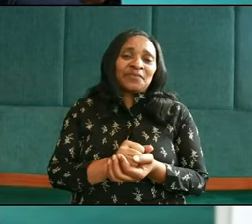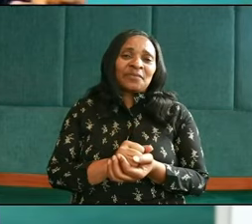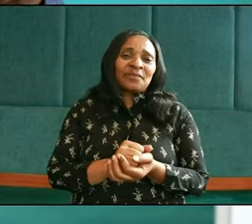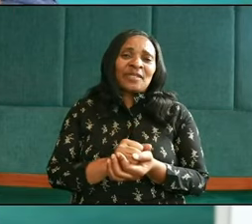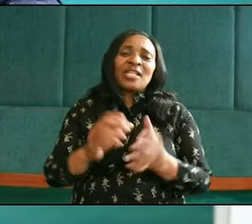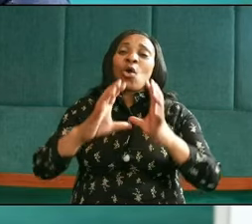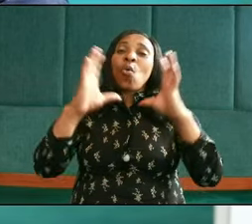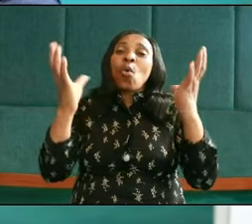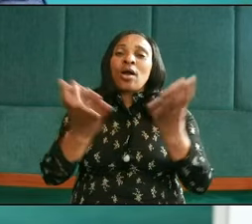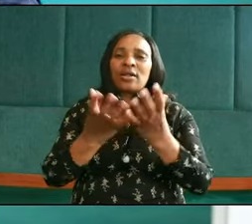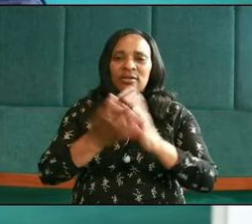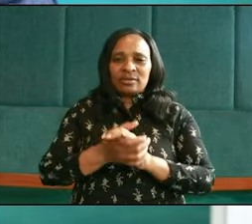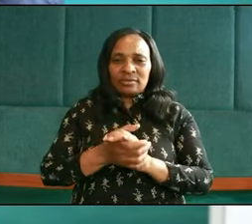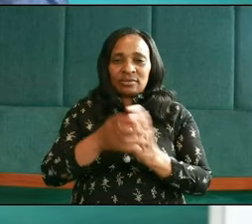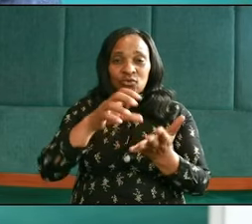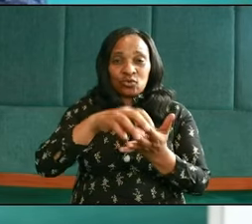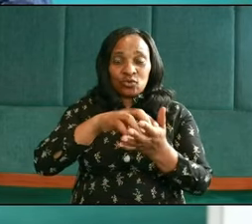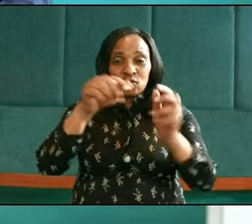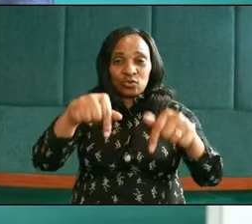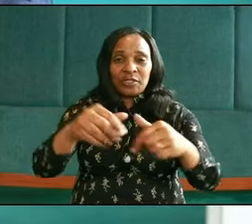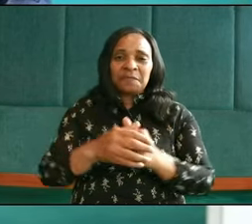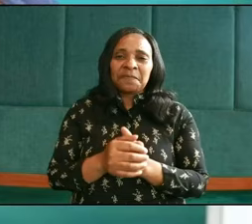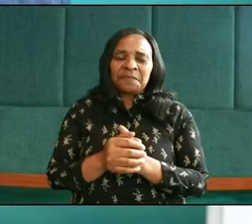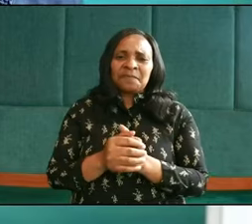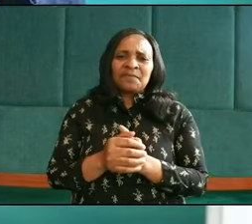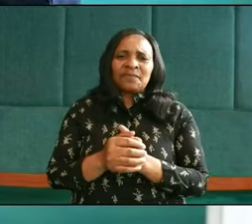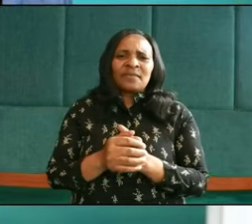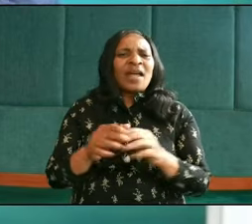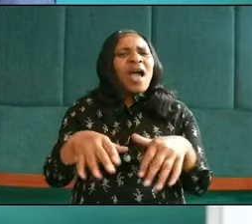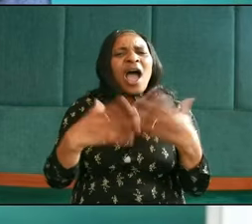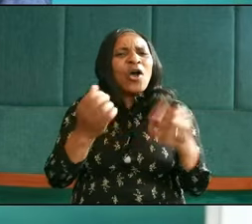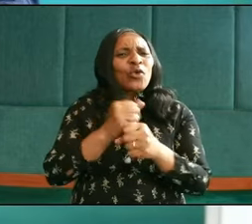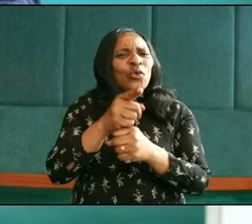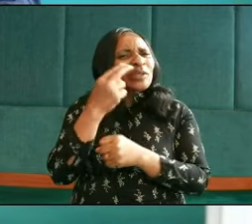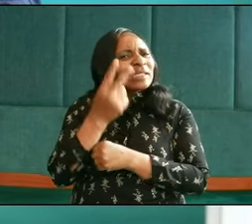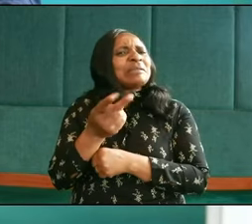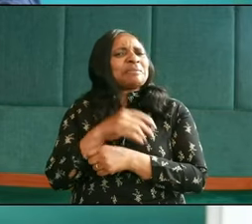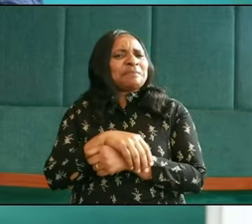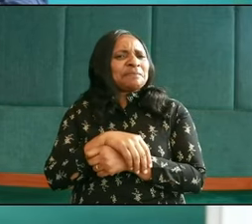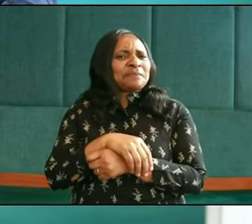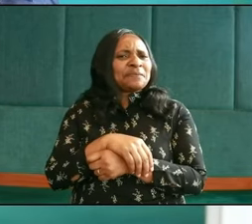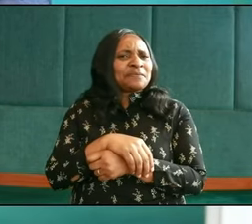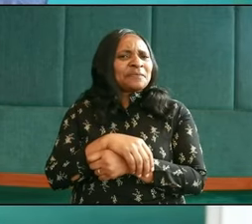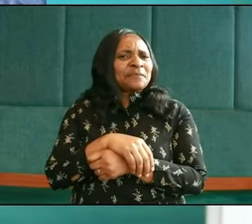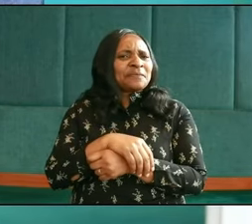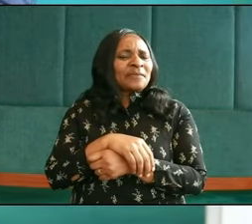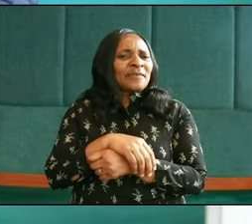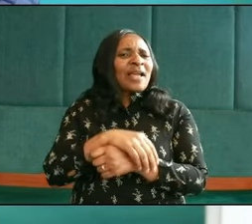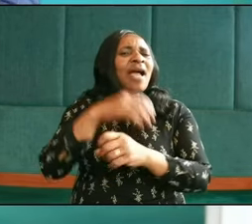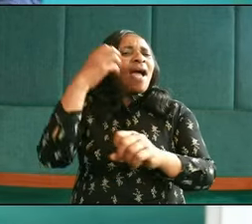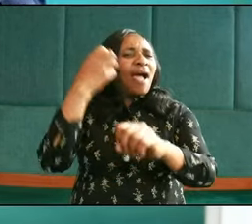the global economic situation today. By the way, how do you see it? Very